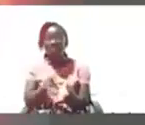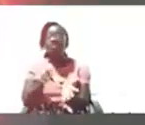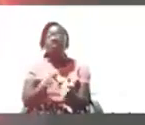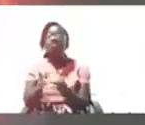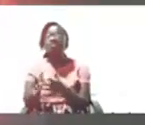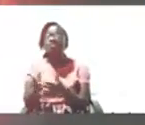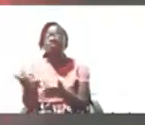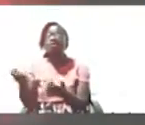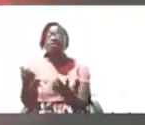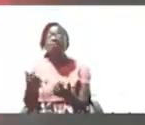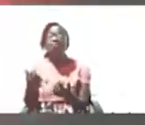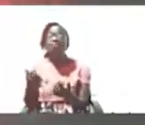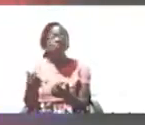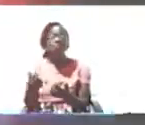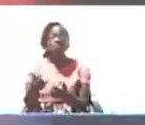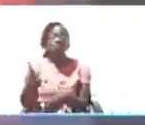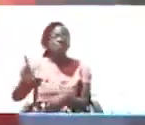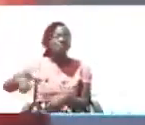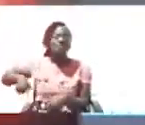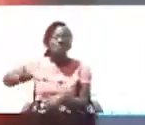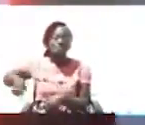Jesus' coming was too late.